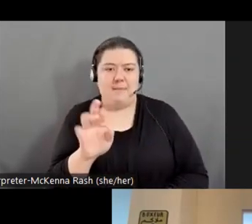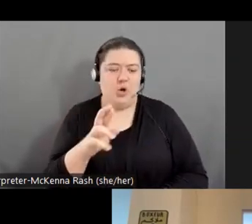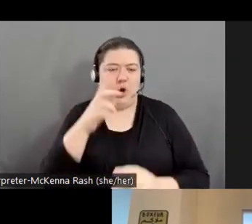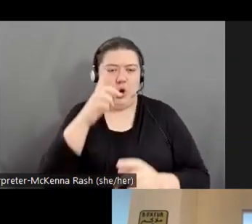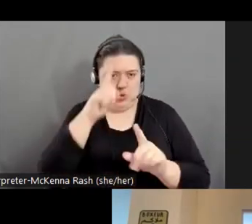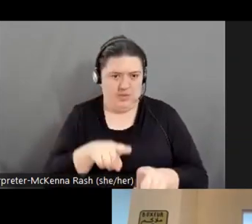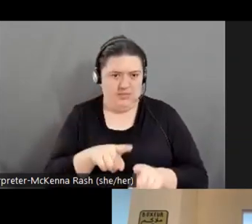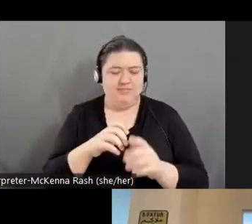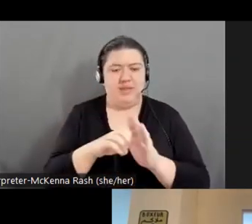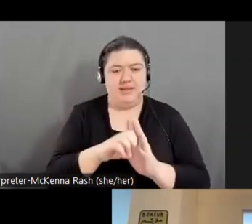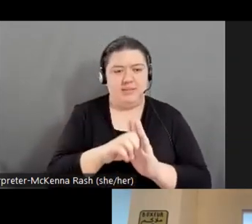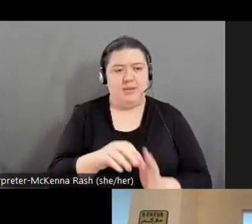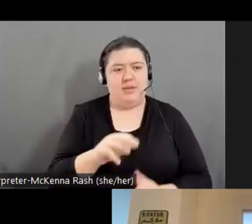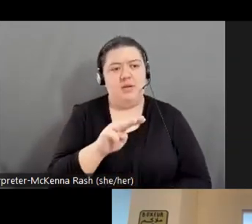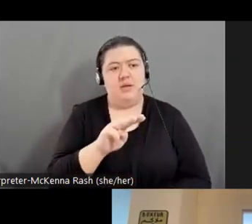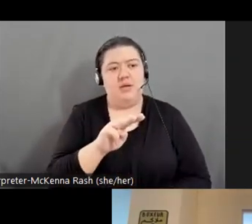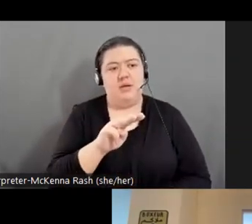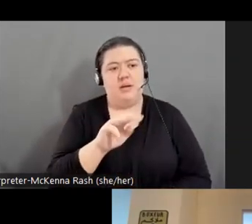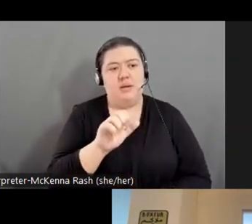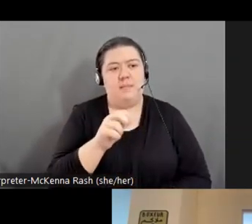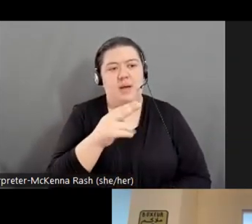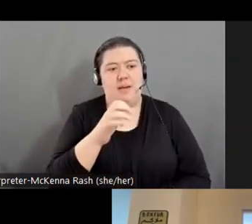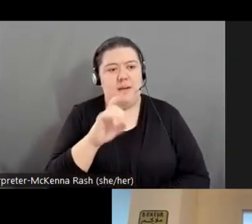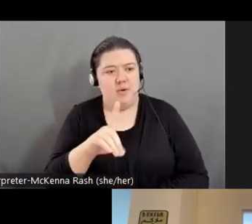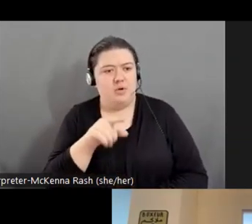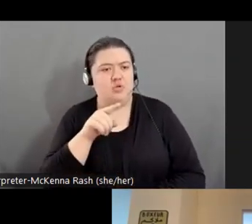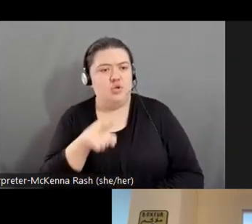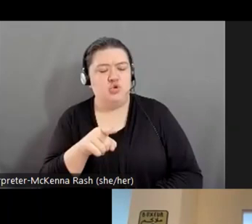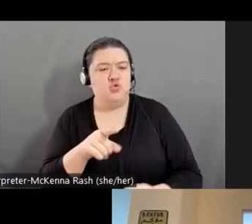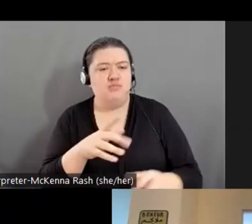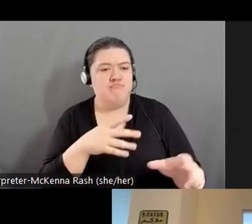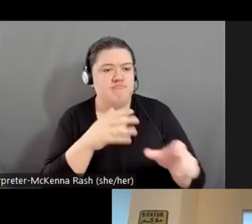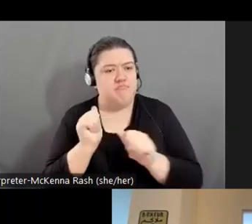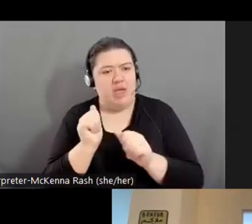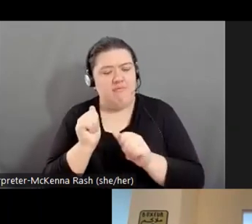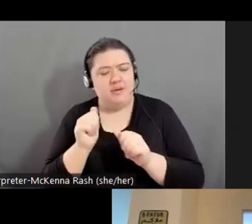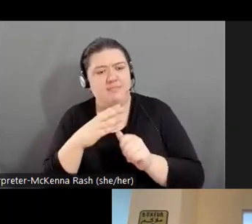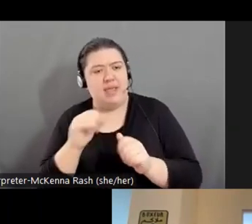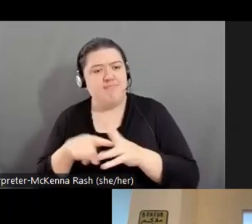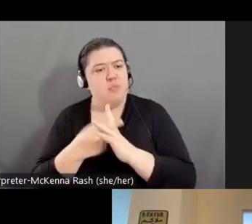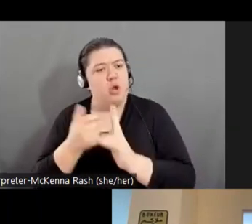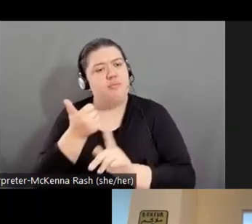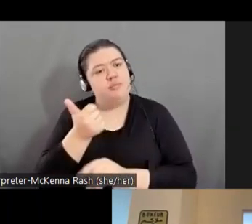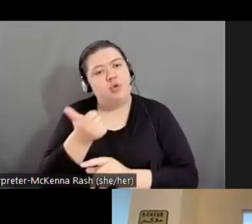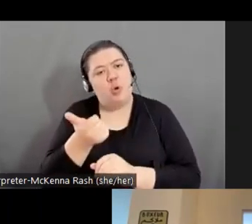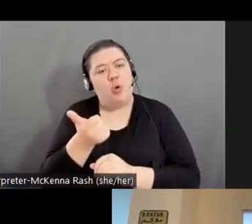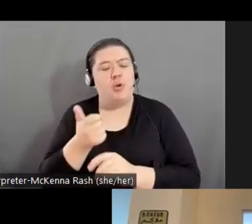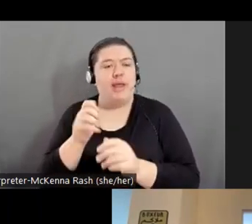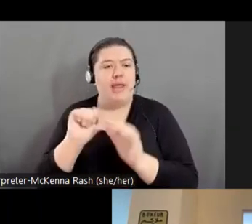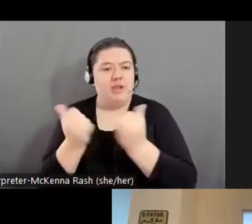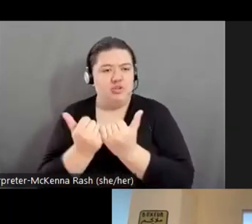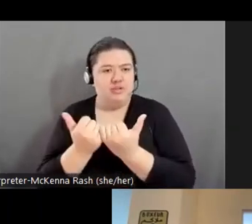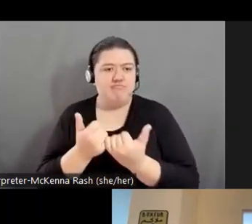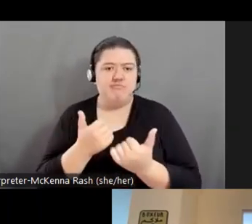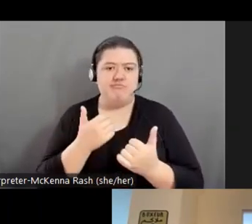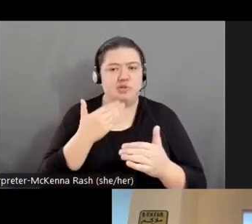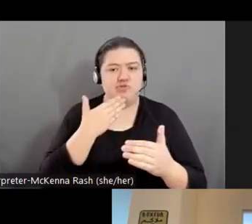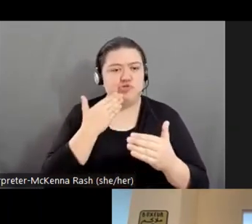example, Mahmoud, you left Concerted Efforts and started your own agency, and it was all amicable and everybody's cool with